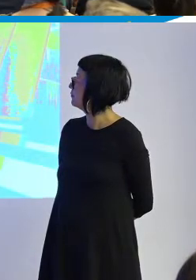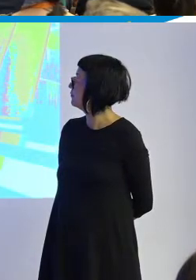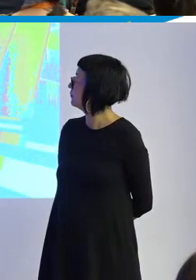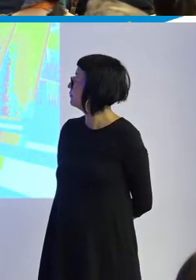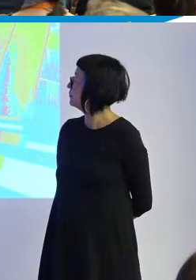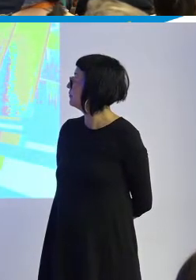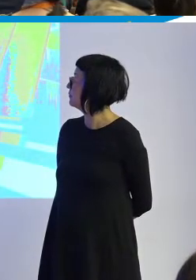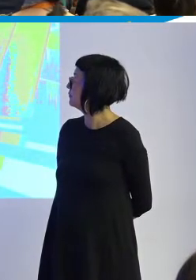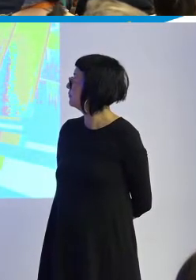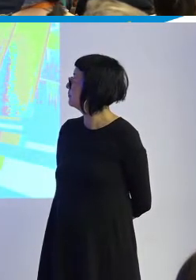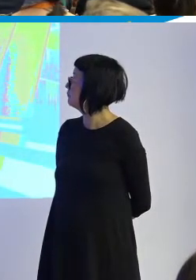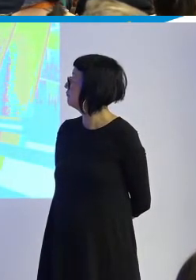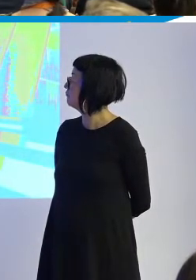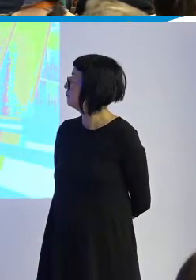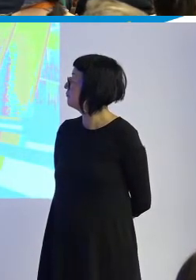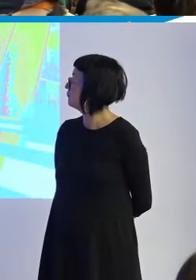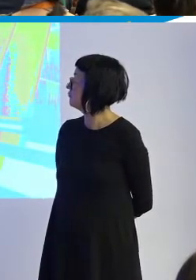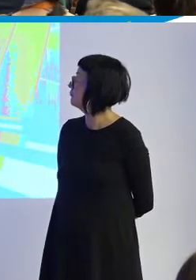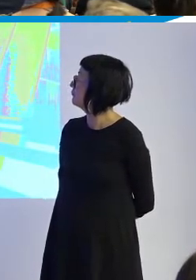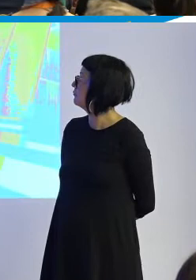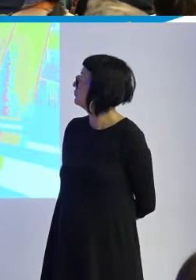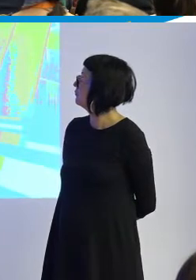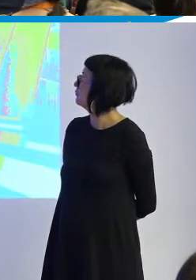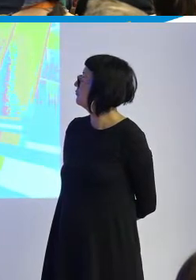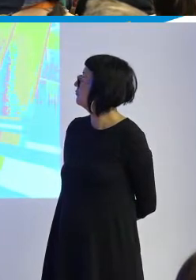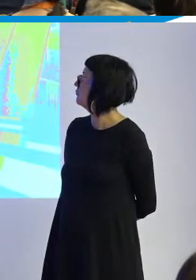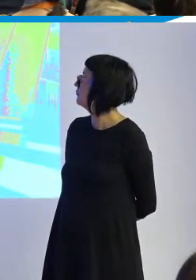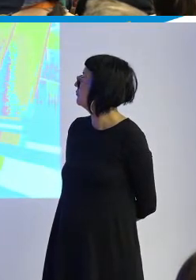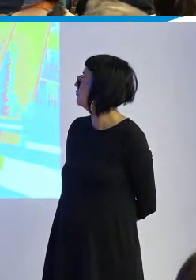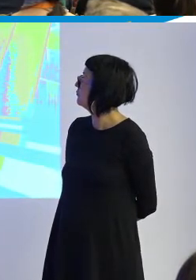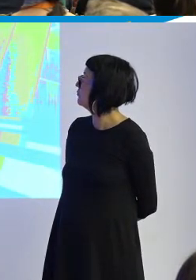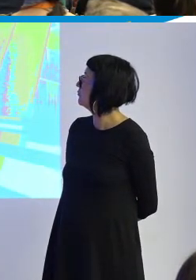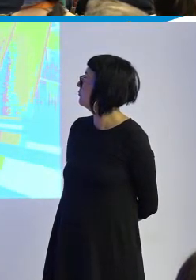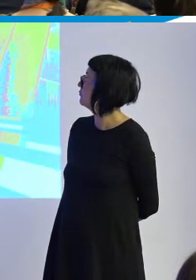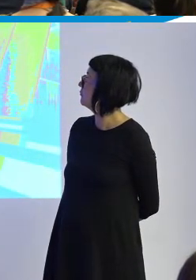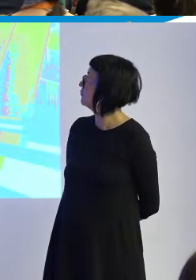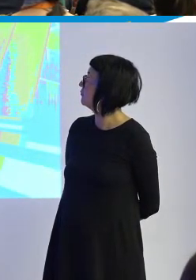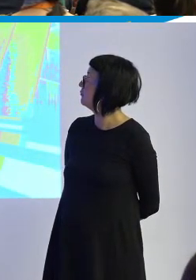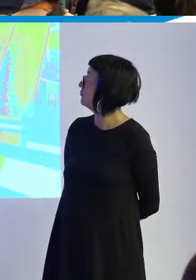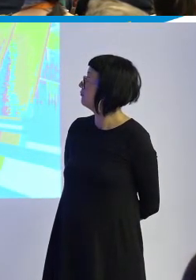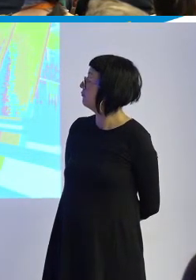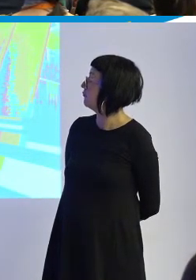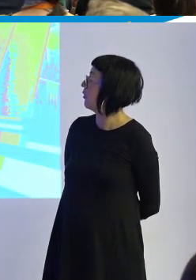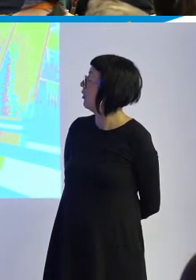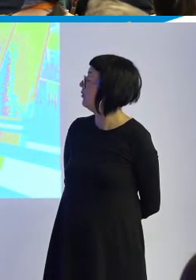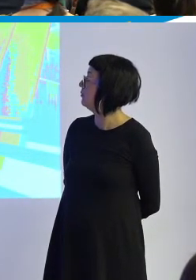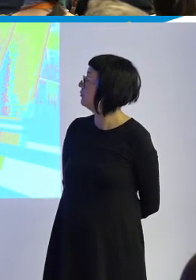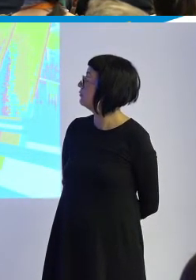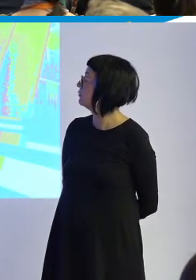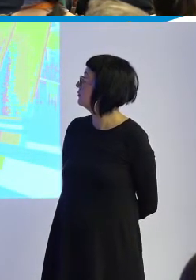we saw the need and started the development of an assist suit that specialized in back support this became the